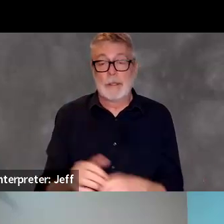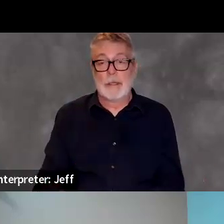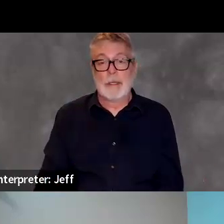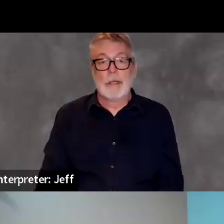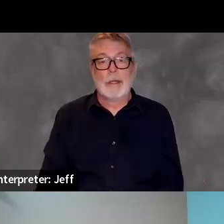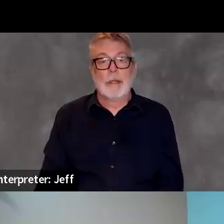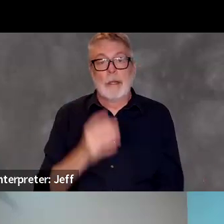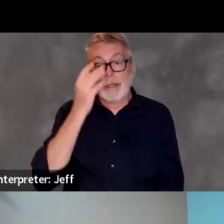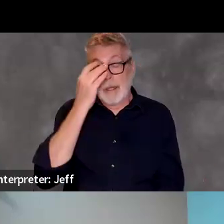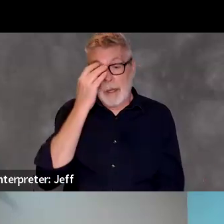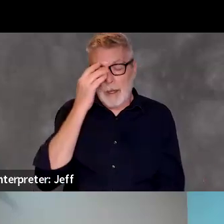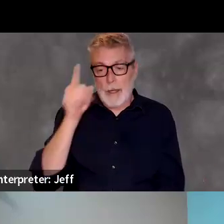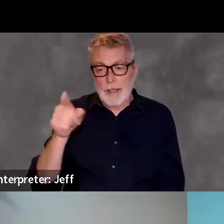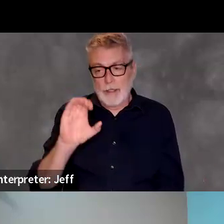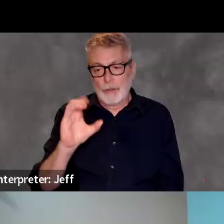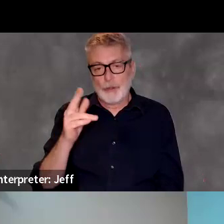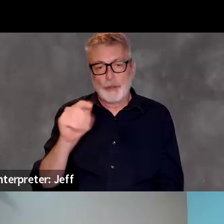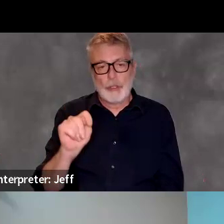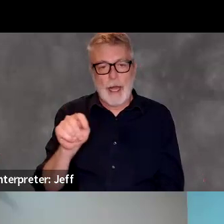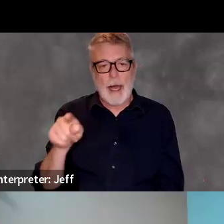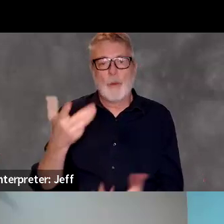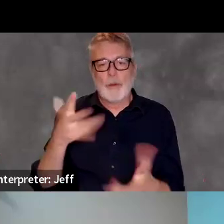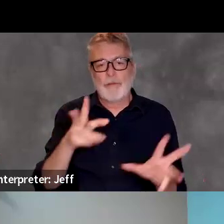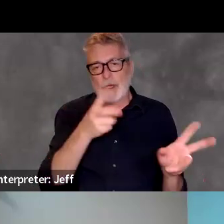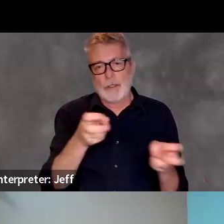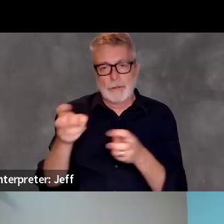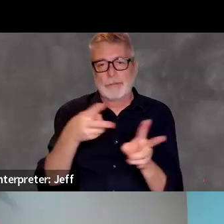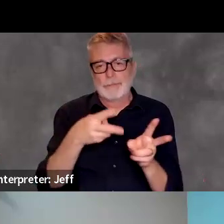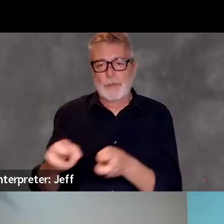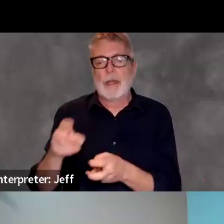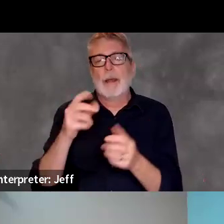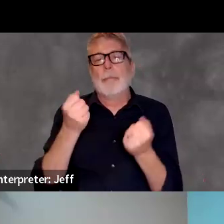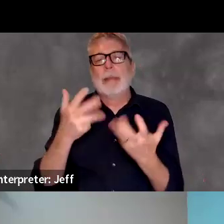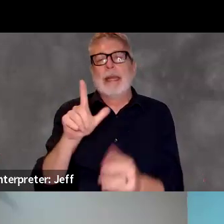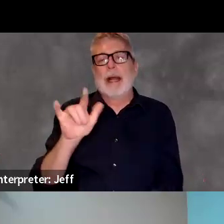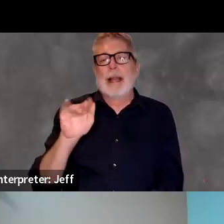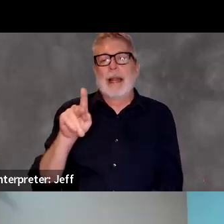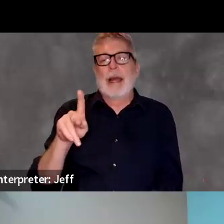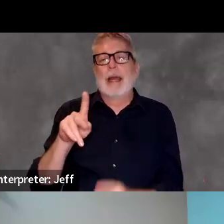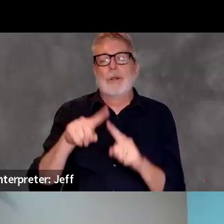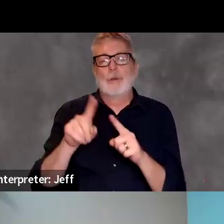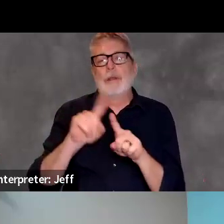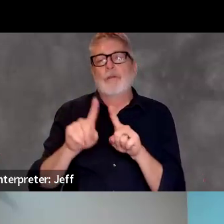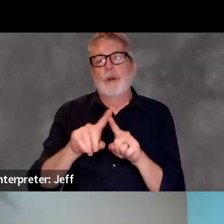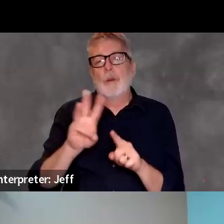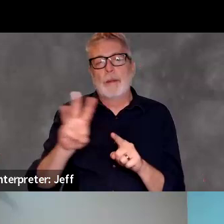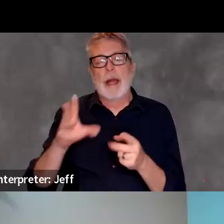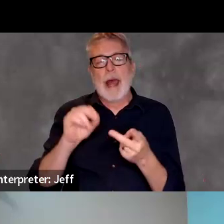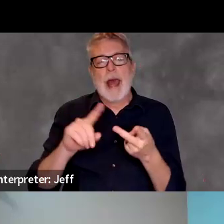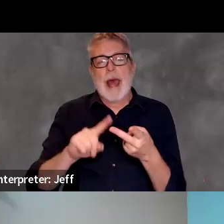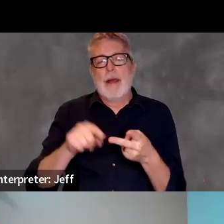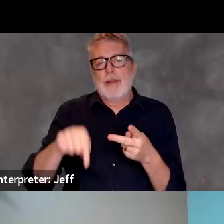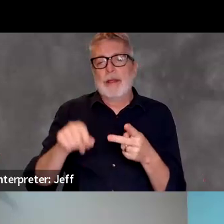We put in the chat those links to things, but also this weekend's report, written a